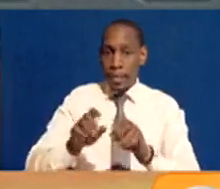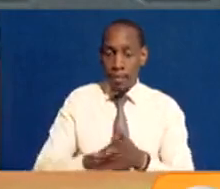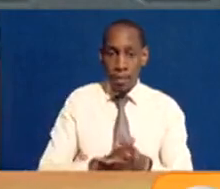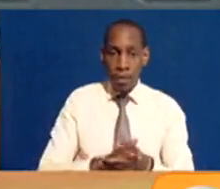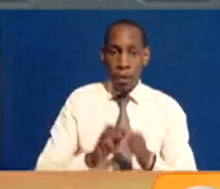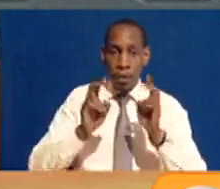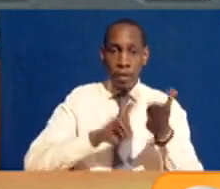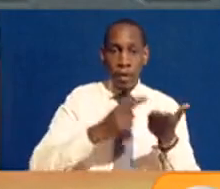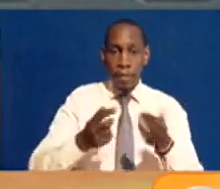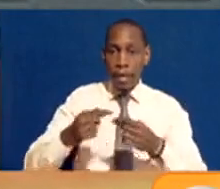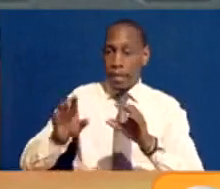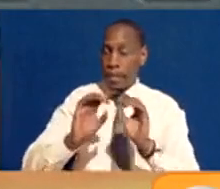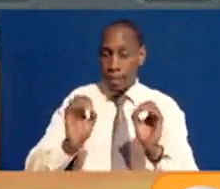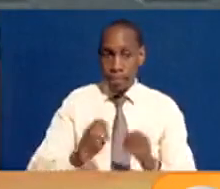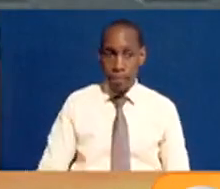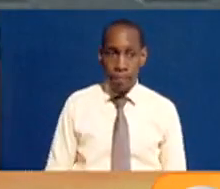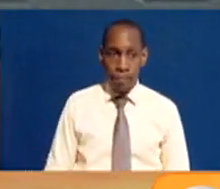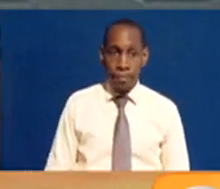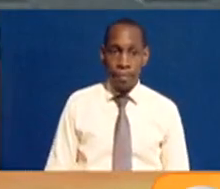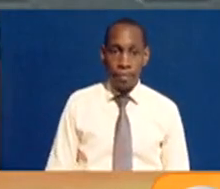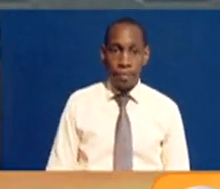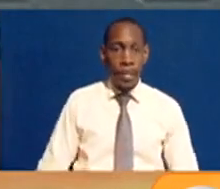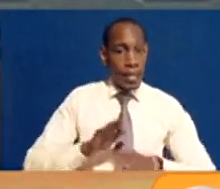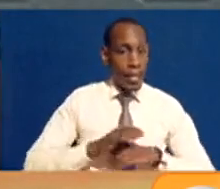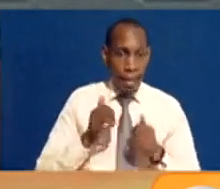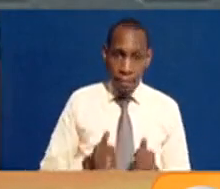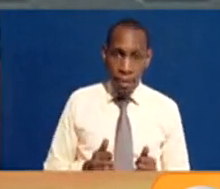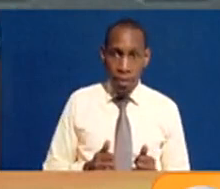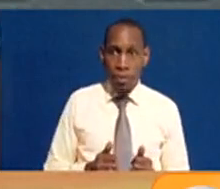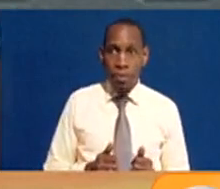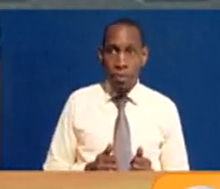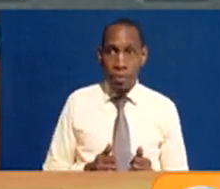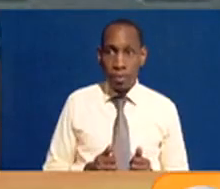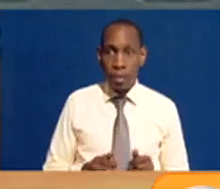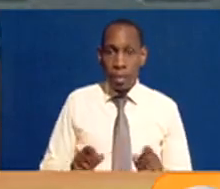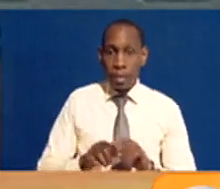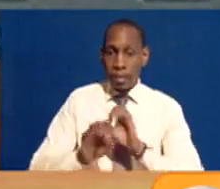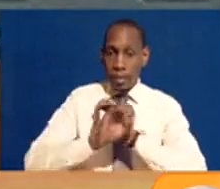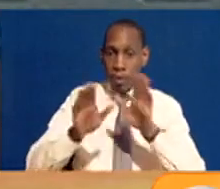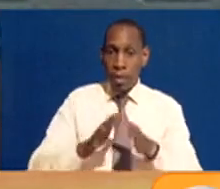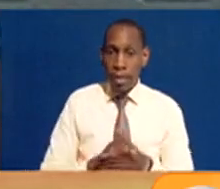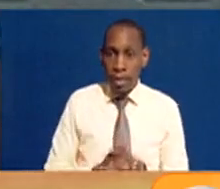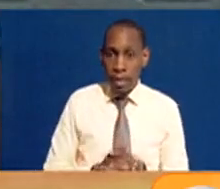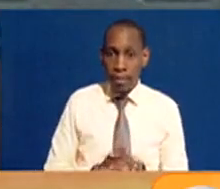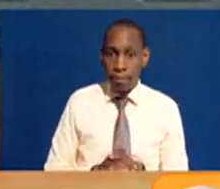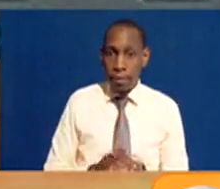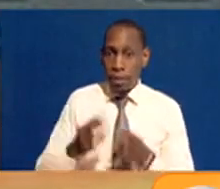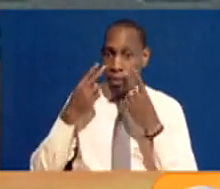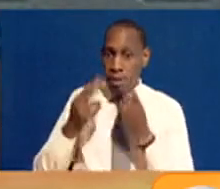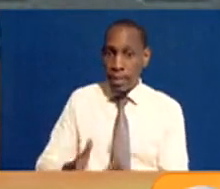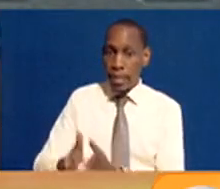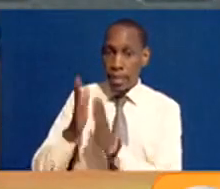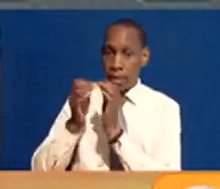or success. As if that's not enough, we have a very visible presence of security